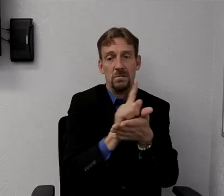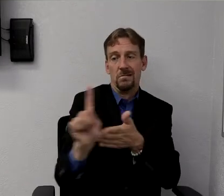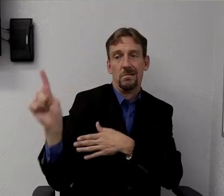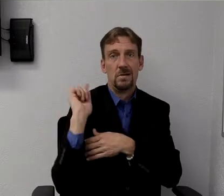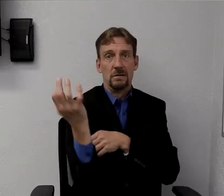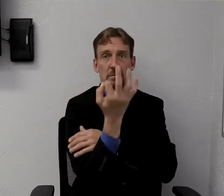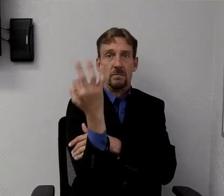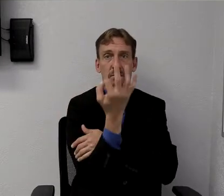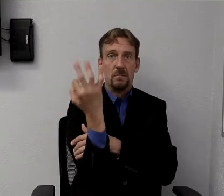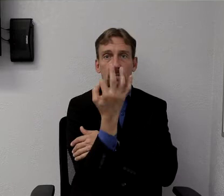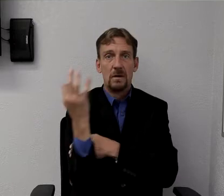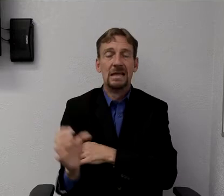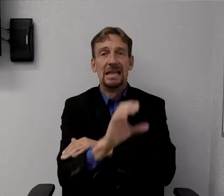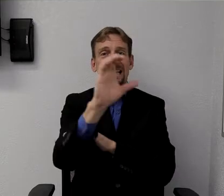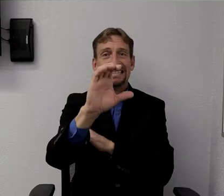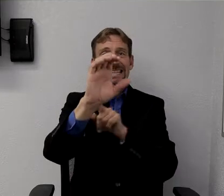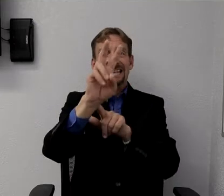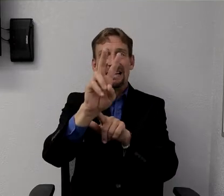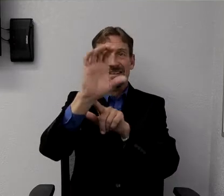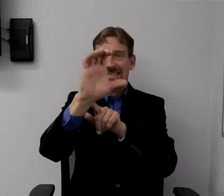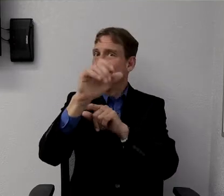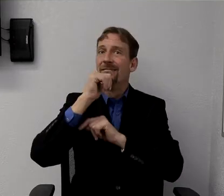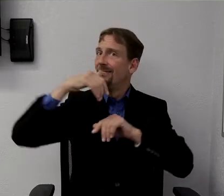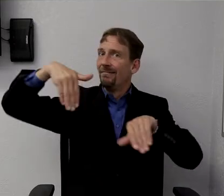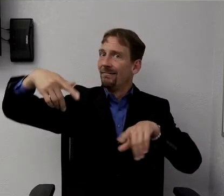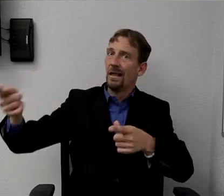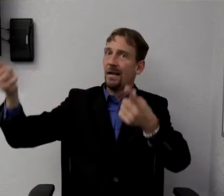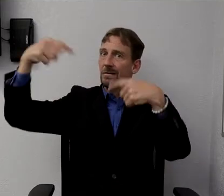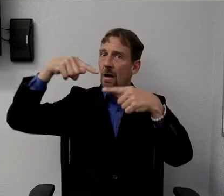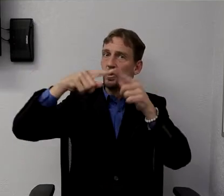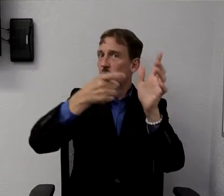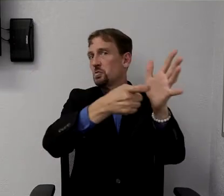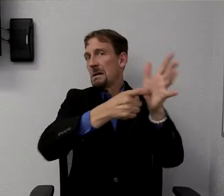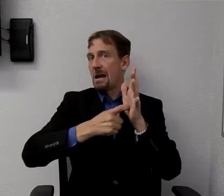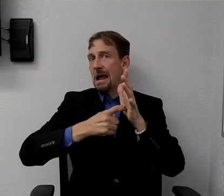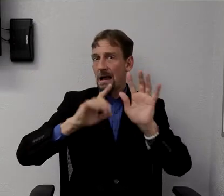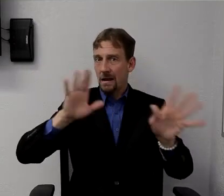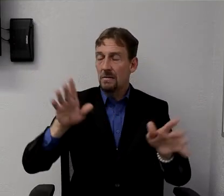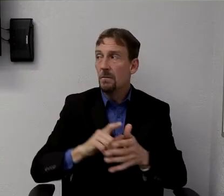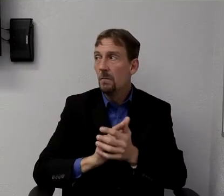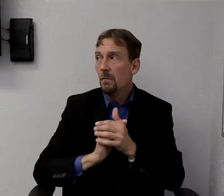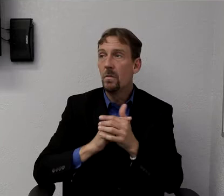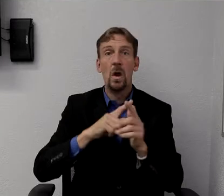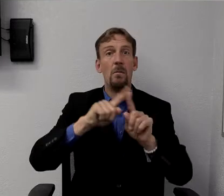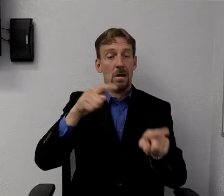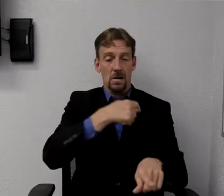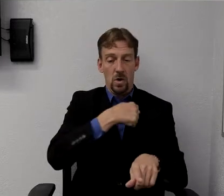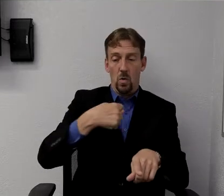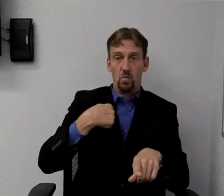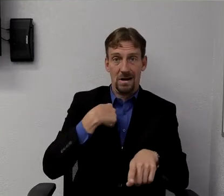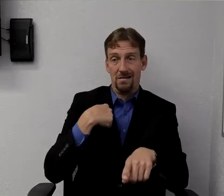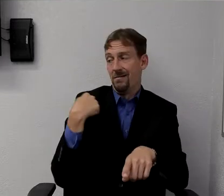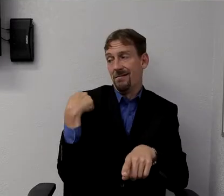didn't come out and mandate it or even strongly recommend it. We, on Friday, issued protective